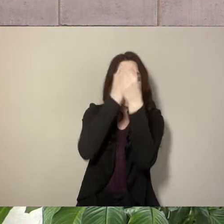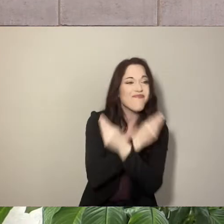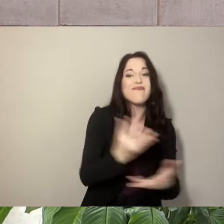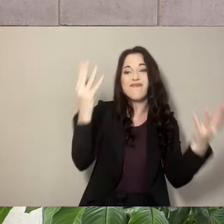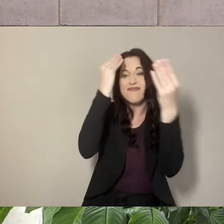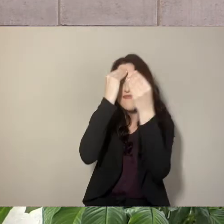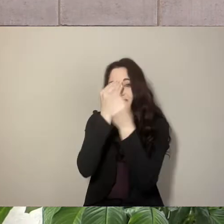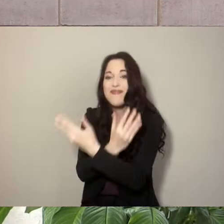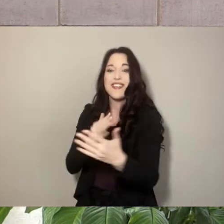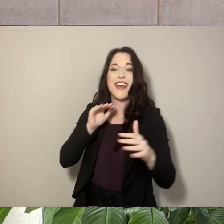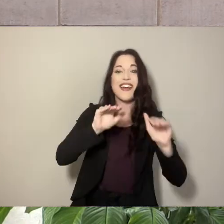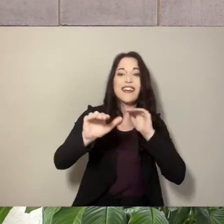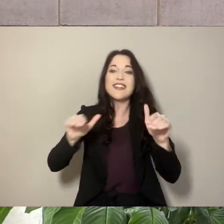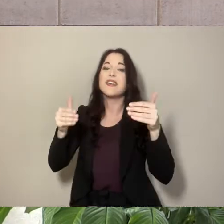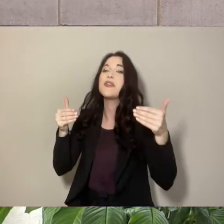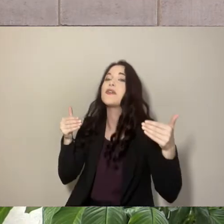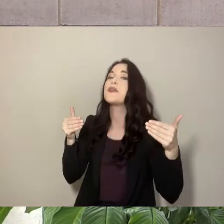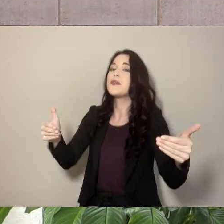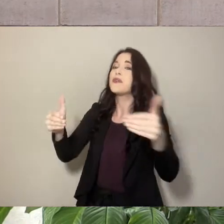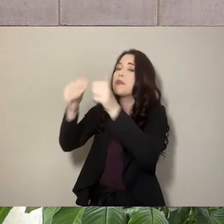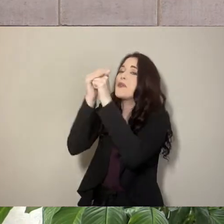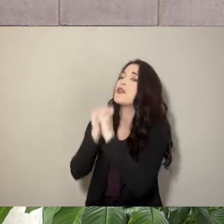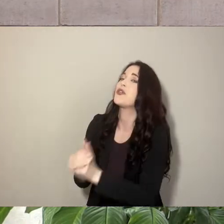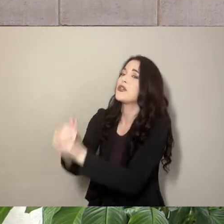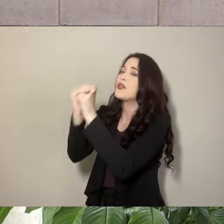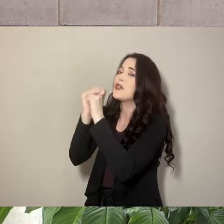We bow and worship to you, God. So